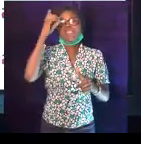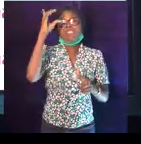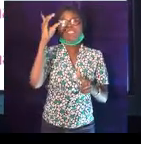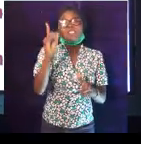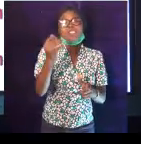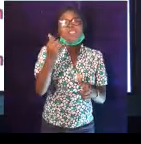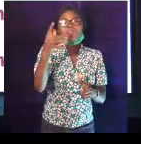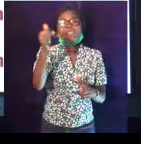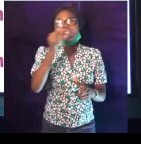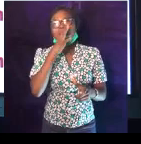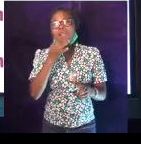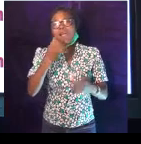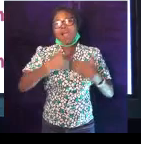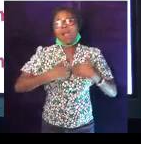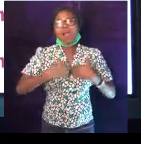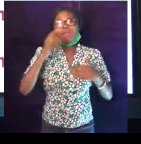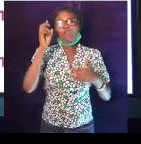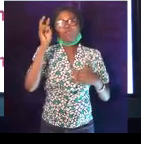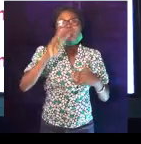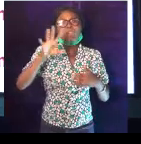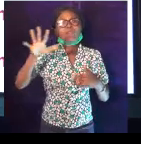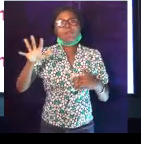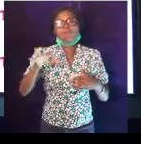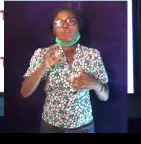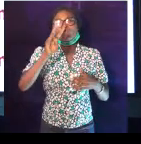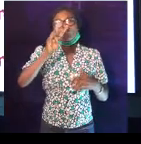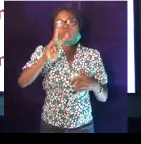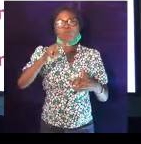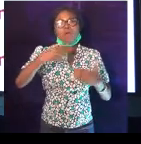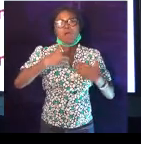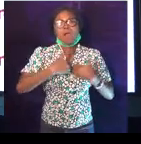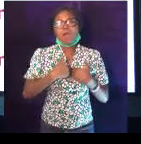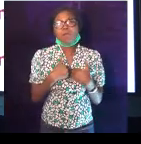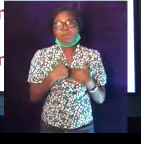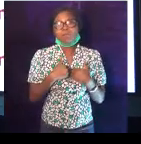10. Second has 25. 2 has